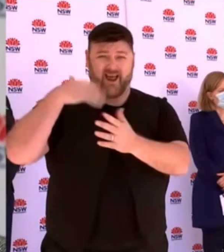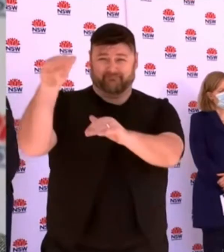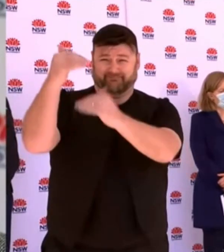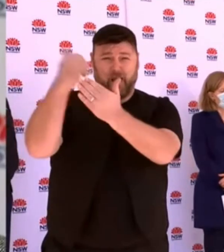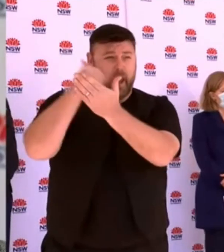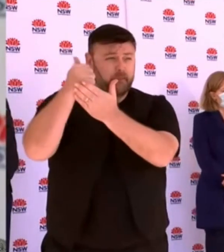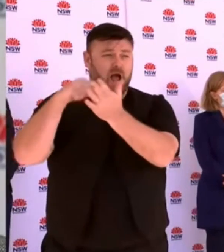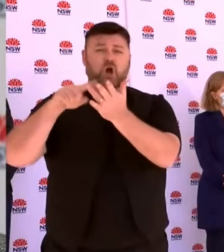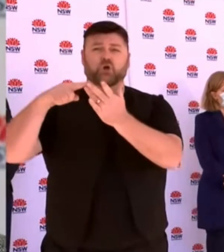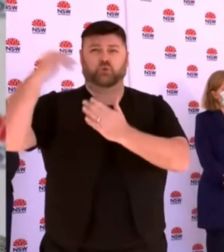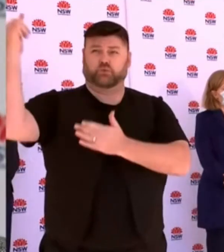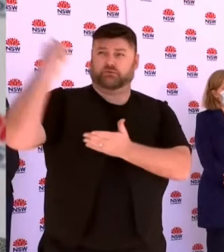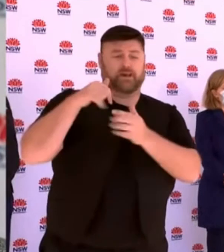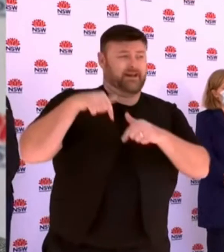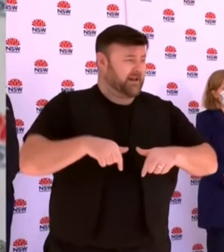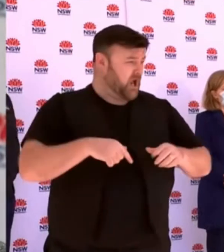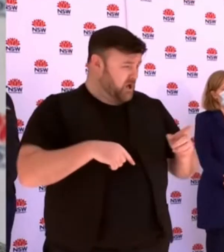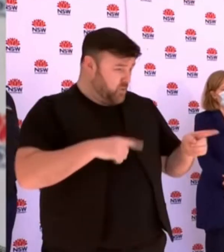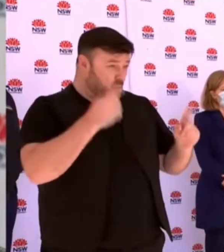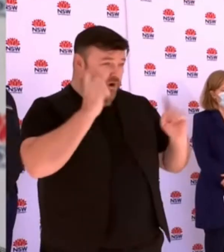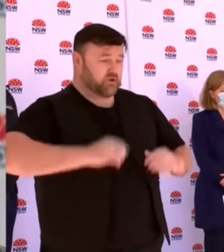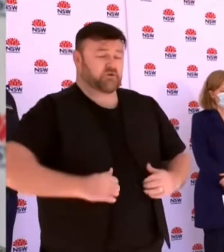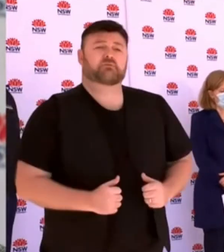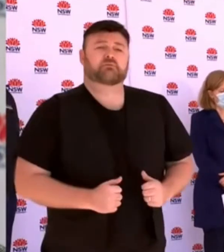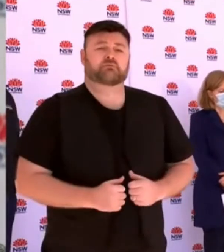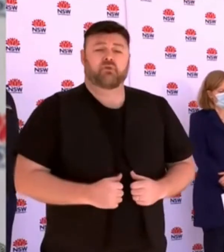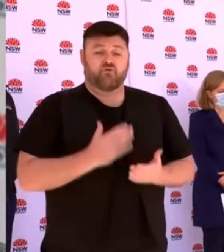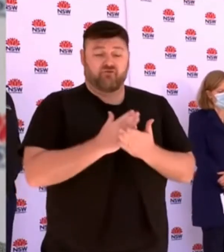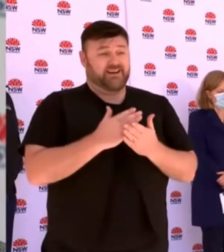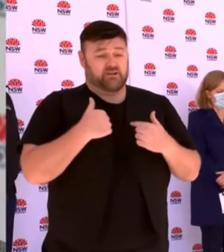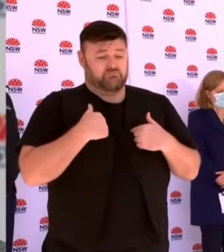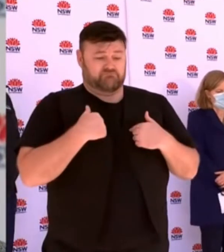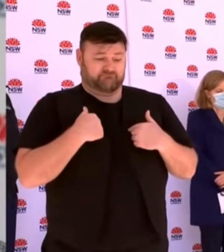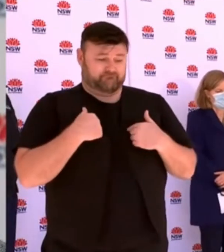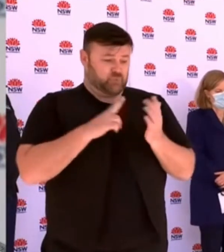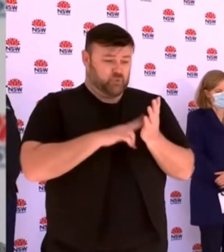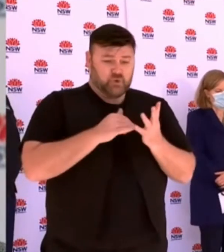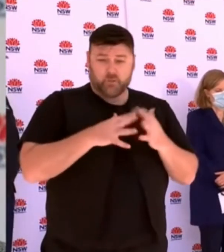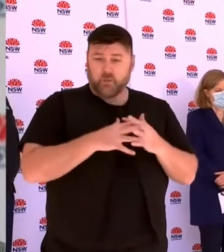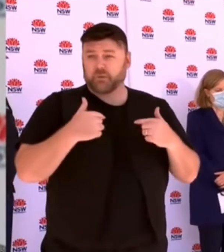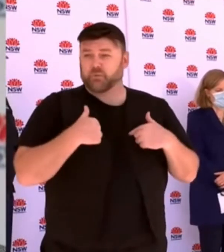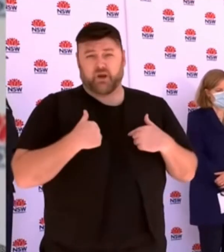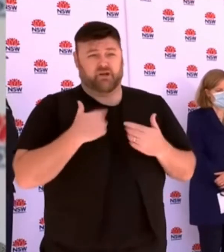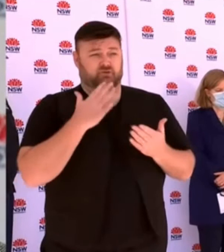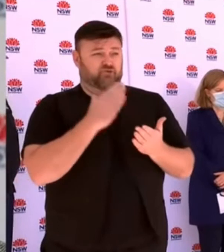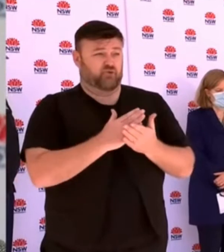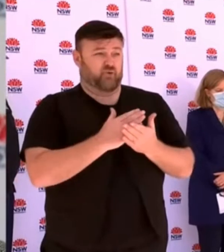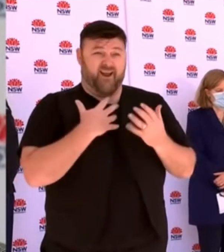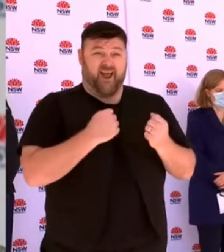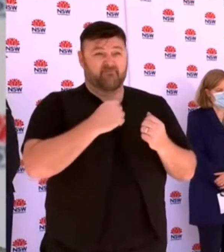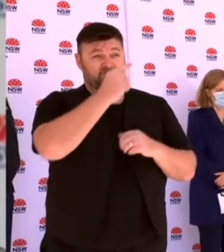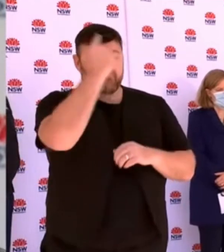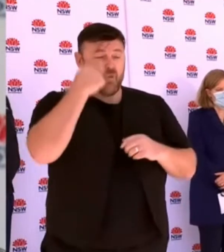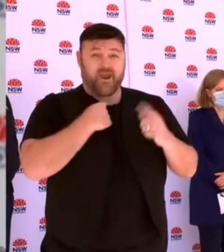unfortunately, New South Wales has always been extremely ambitious in the way in which we approach dealing with COVID, and it does cause us